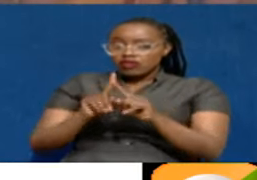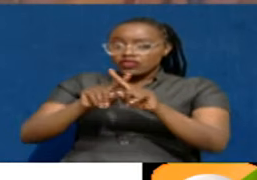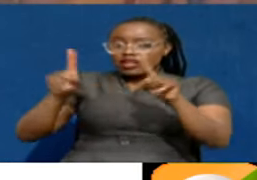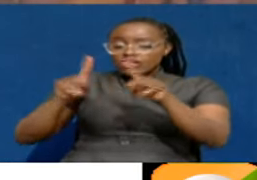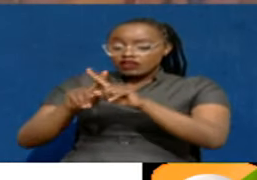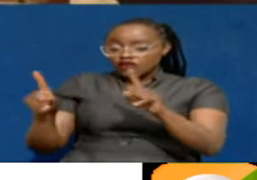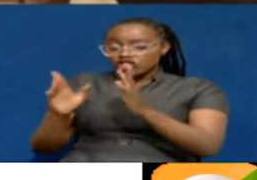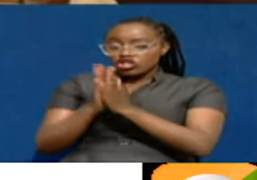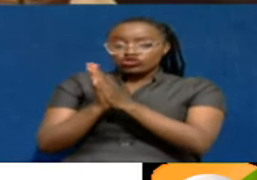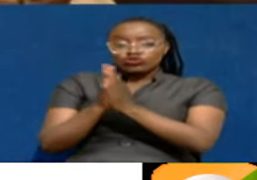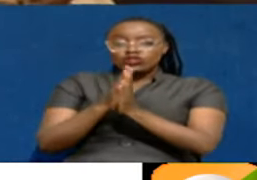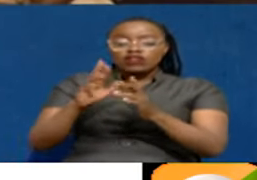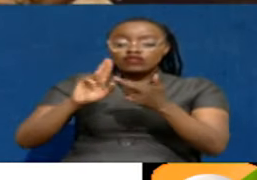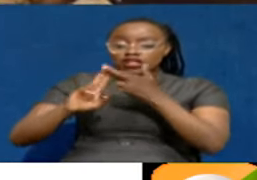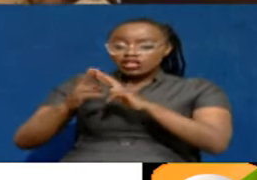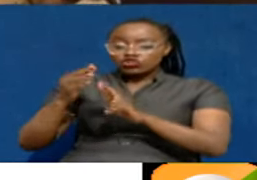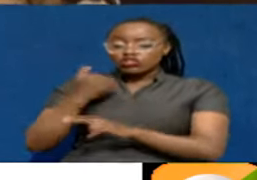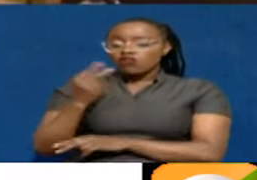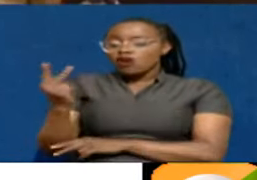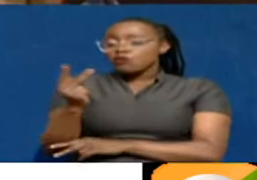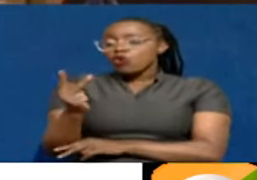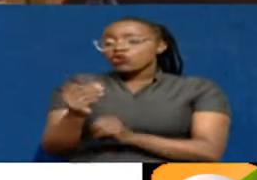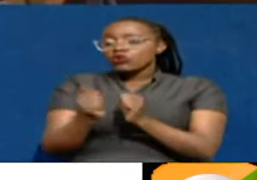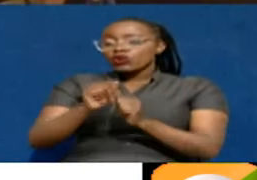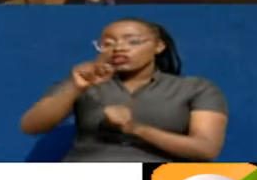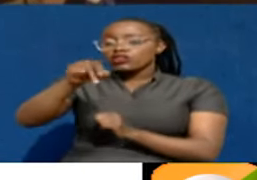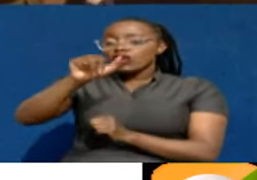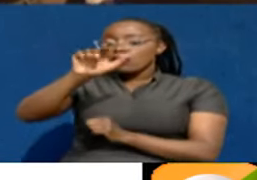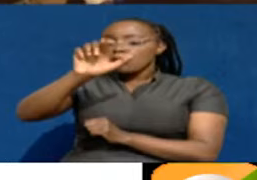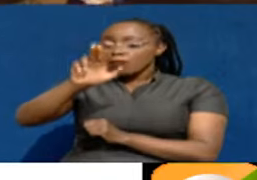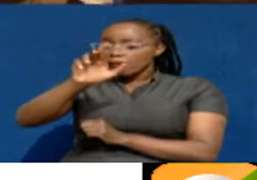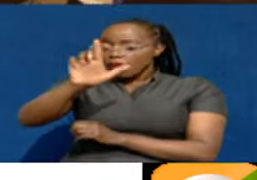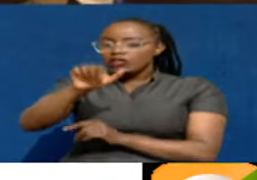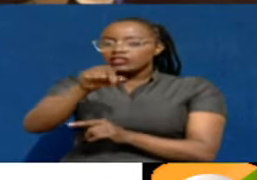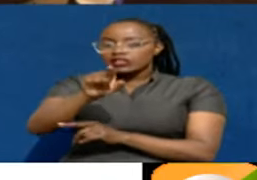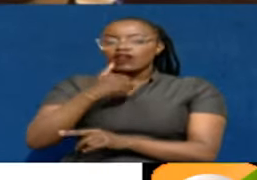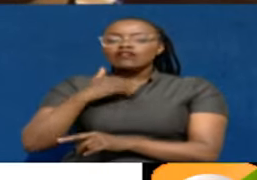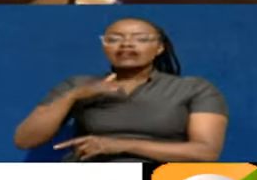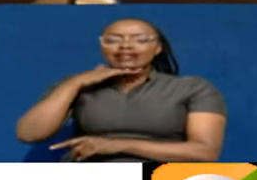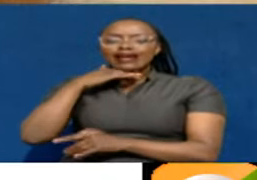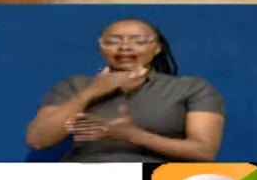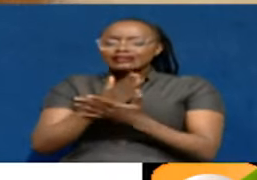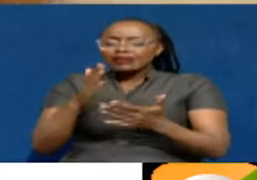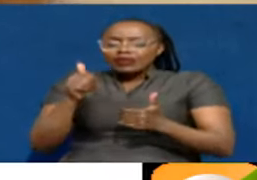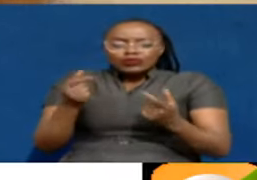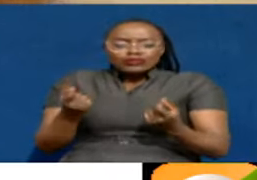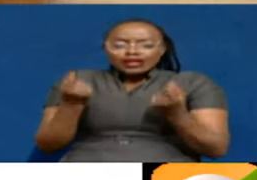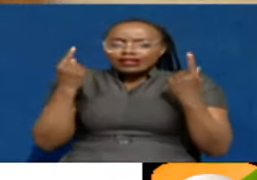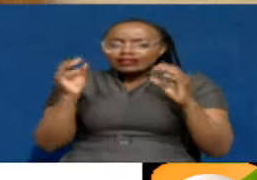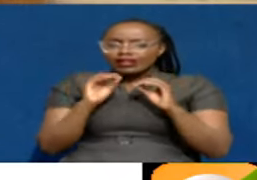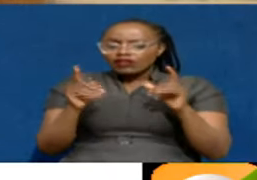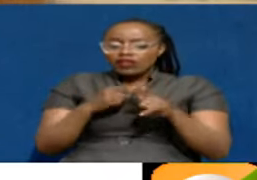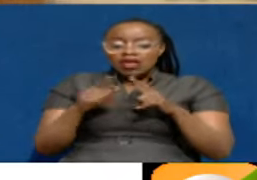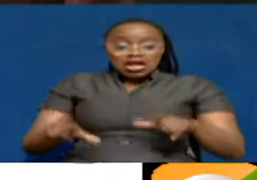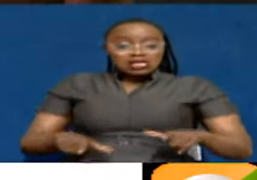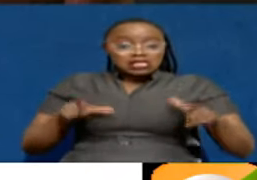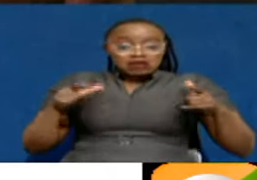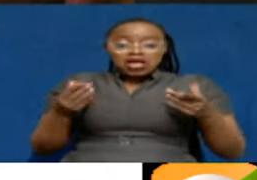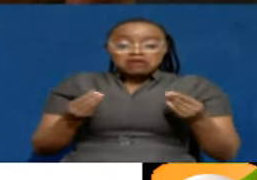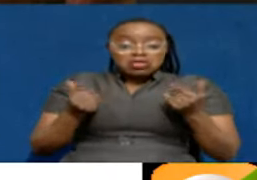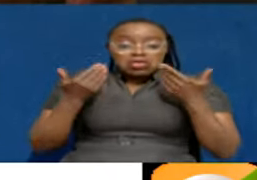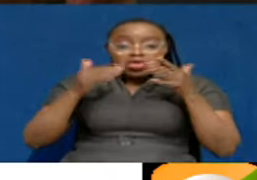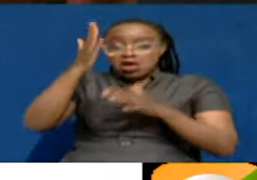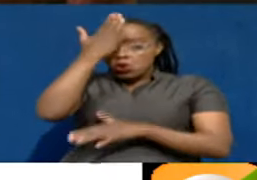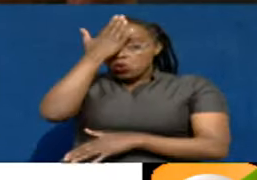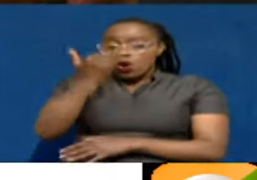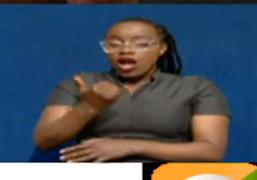different chronicles, to have a relationship with Paul Ngei, the minister, and she dies mysteriously. And again, he survives.